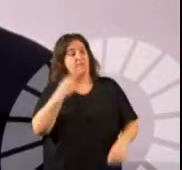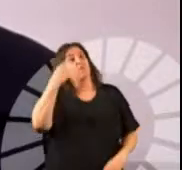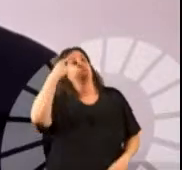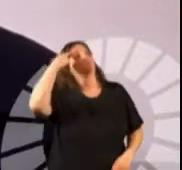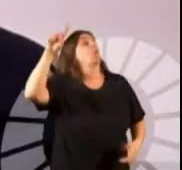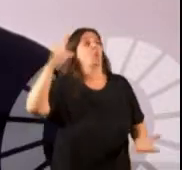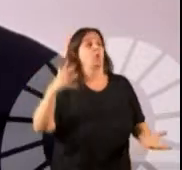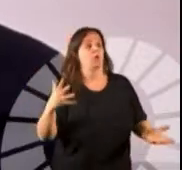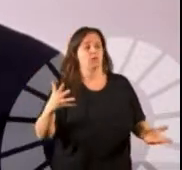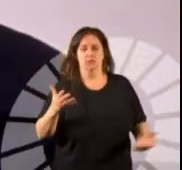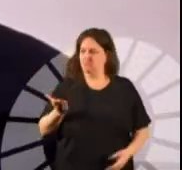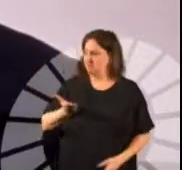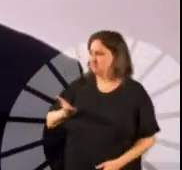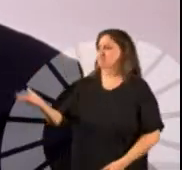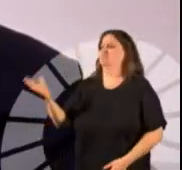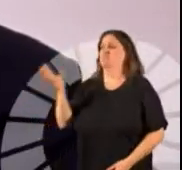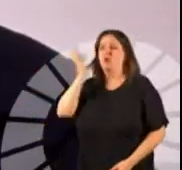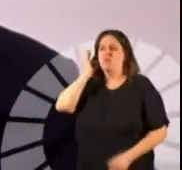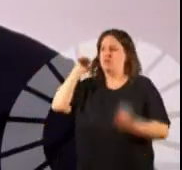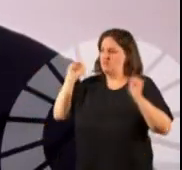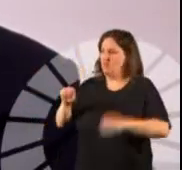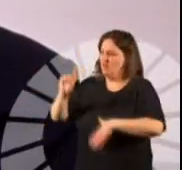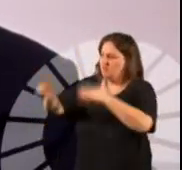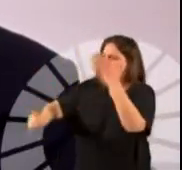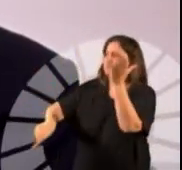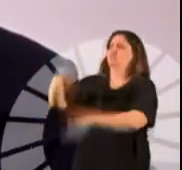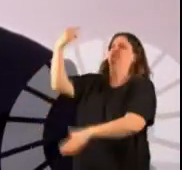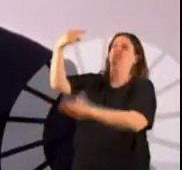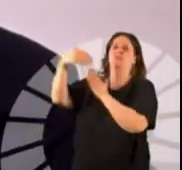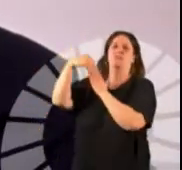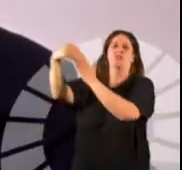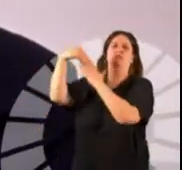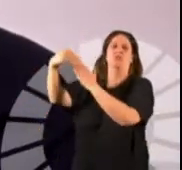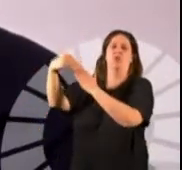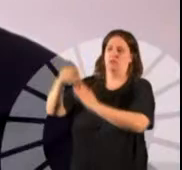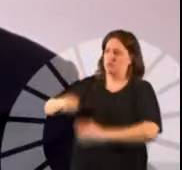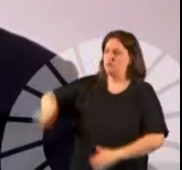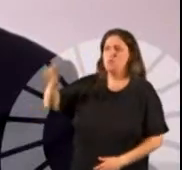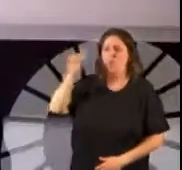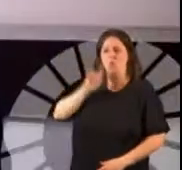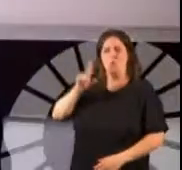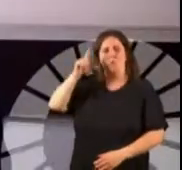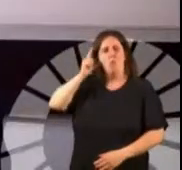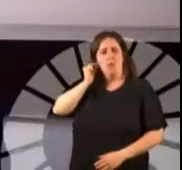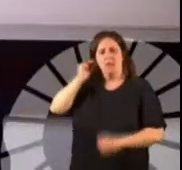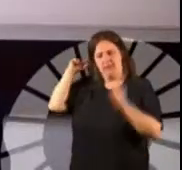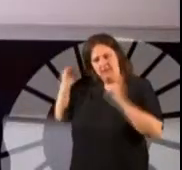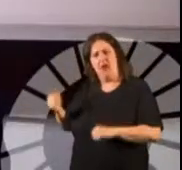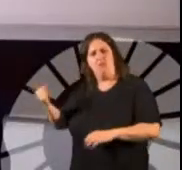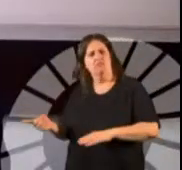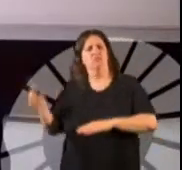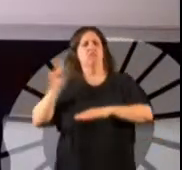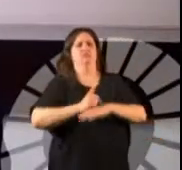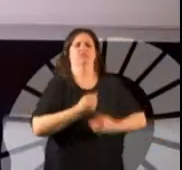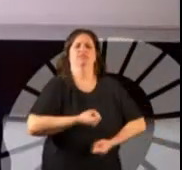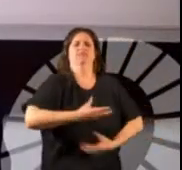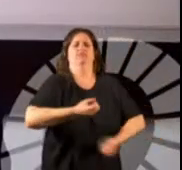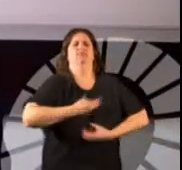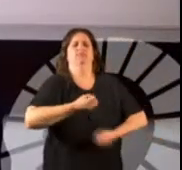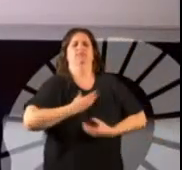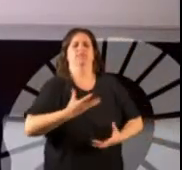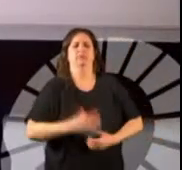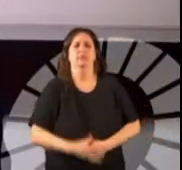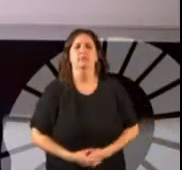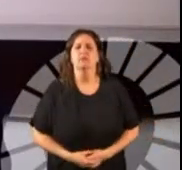coalitions and to effectively address gender-based violence and femicide. The road ahead will